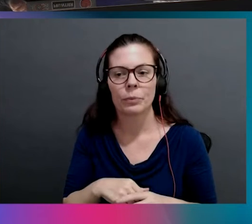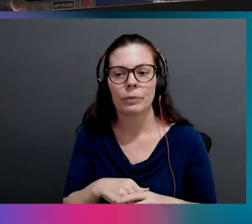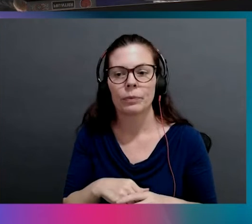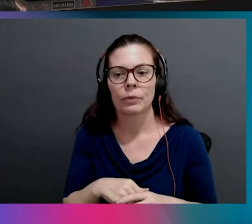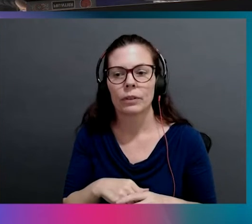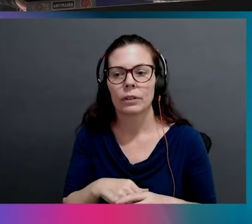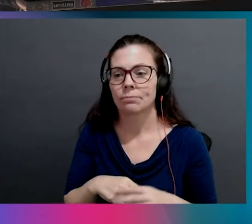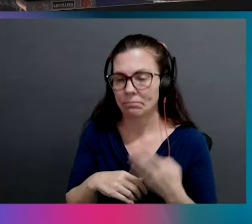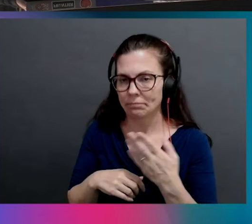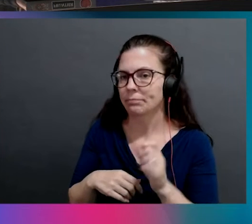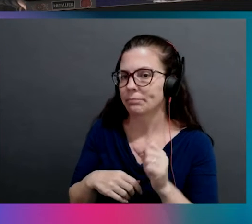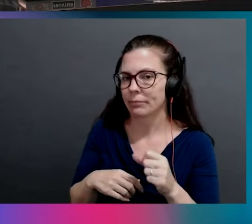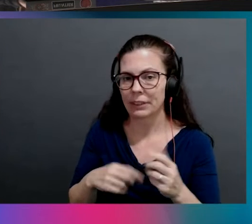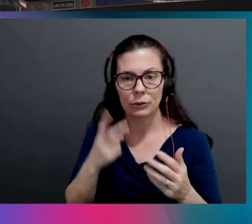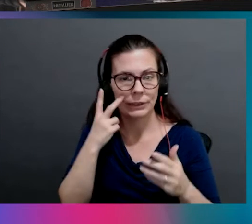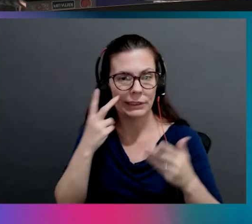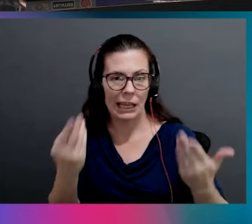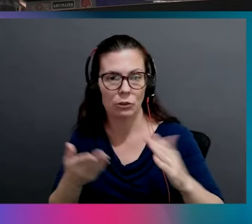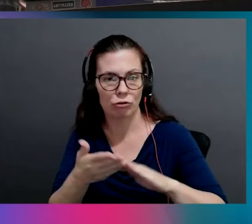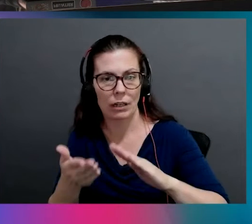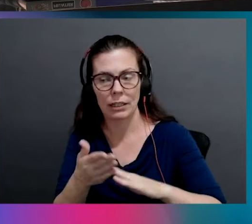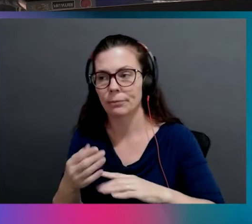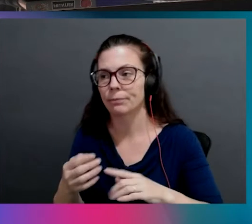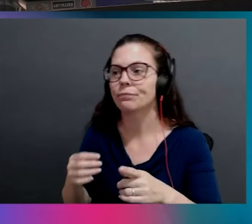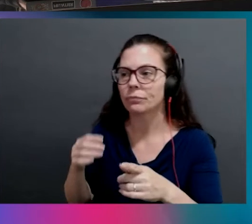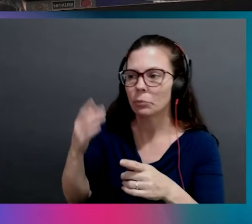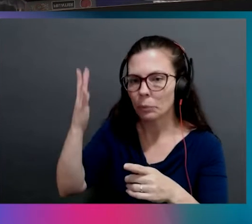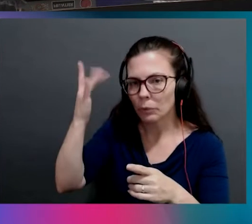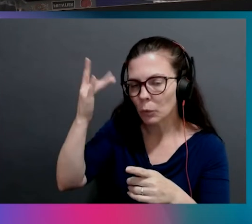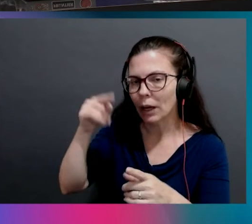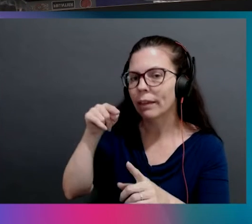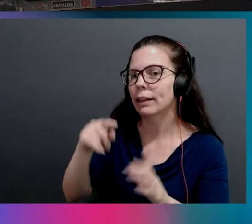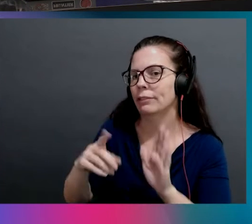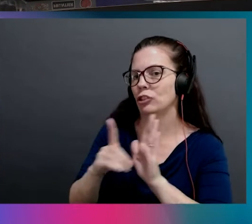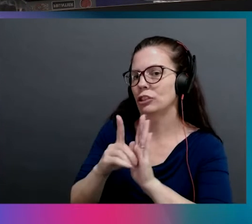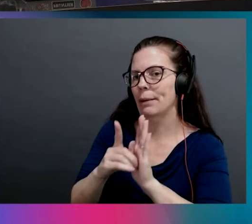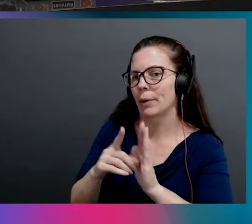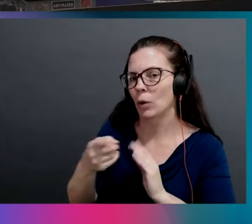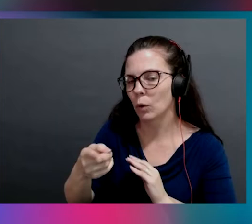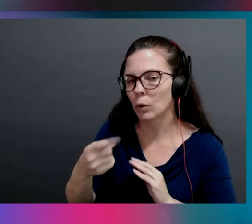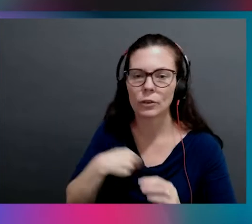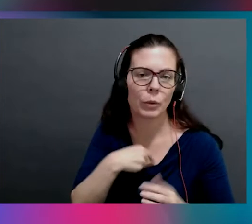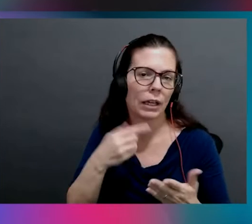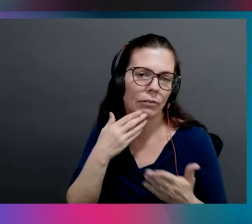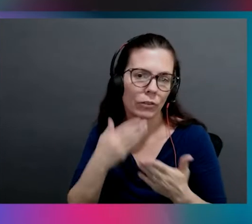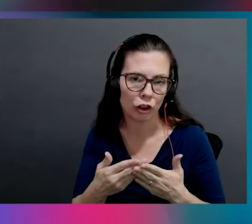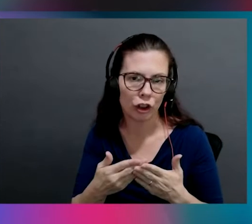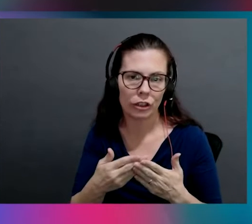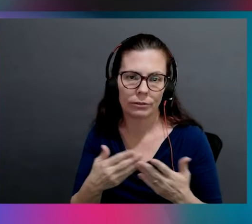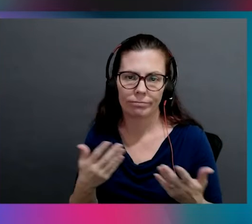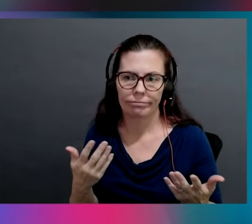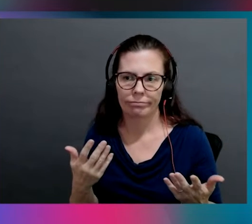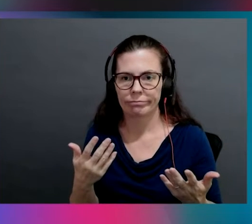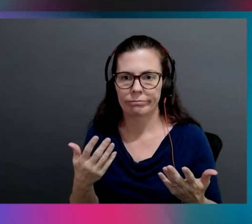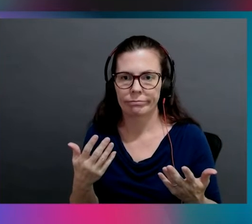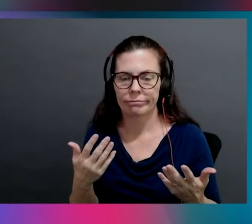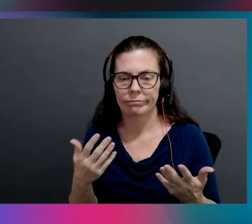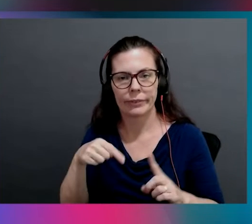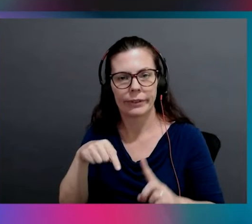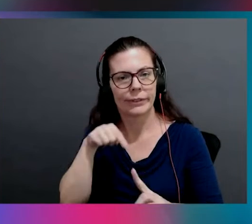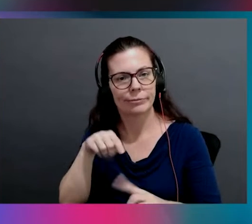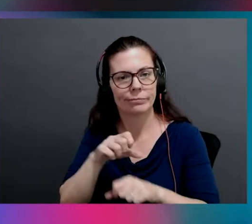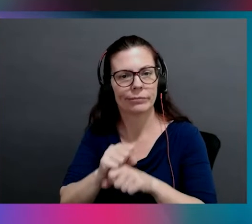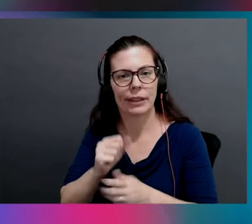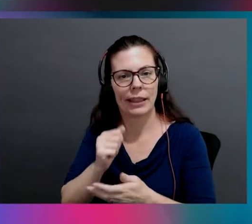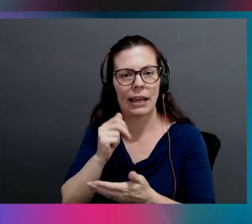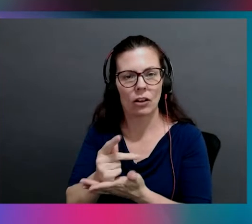go. SAM is off and running. Yeah, this is because this is for a demo purpose, so we are good for with have this authorization.